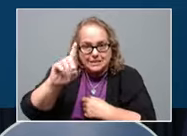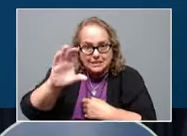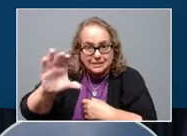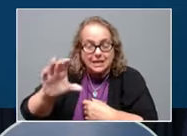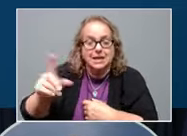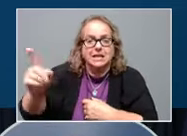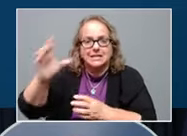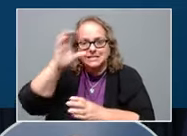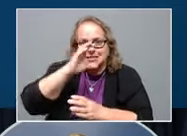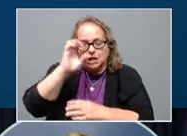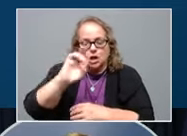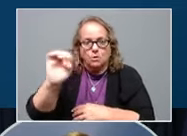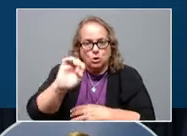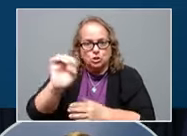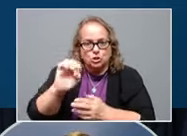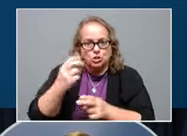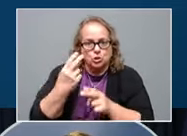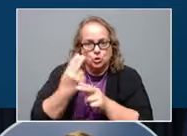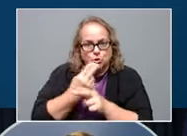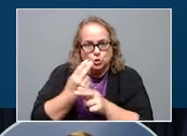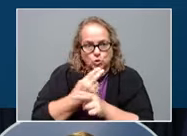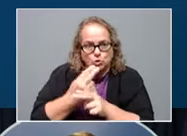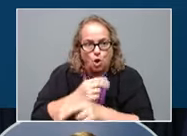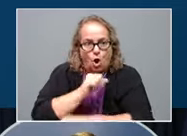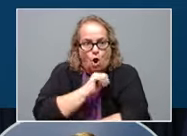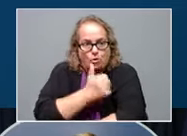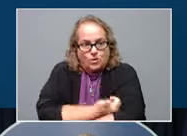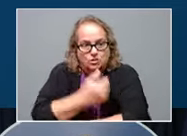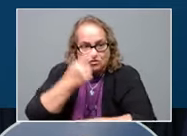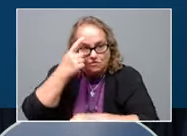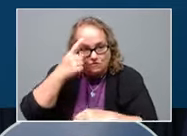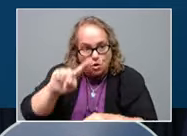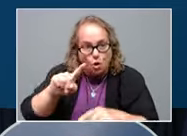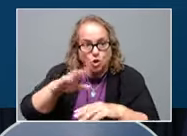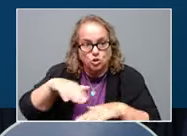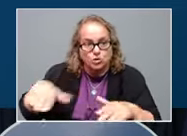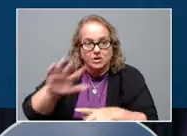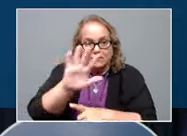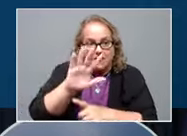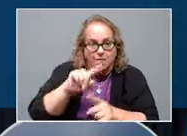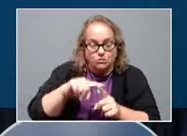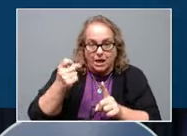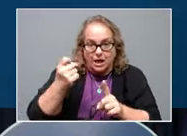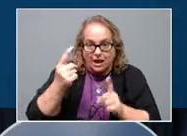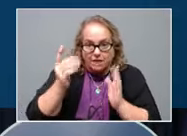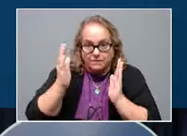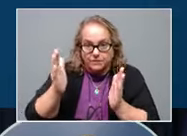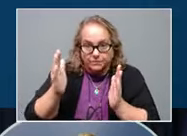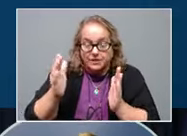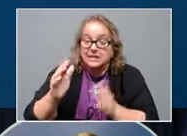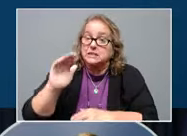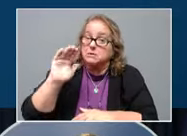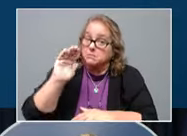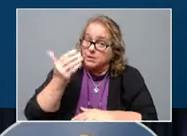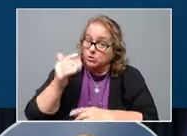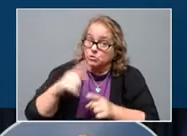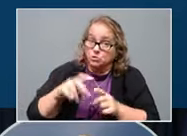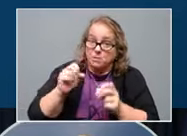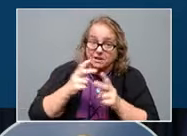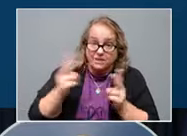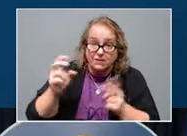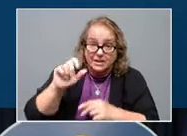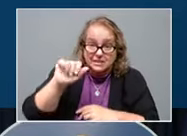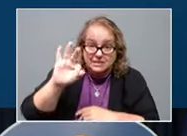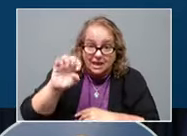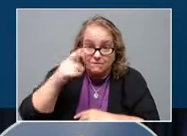emergency use authorization. At least it appears thus far that it is safe for kids.